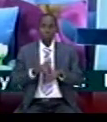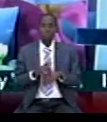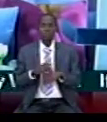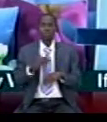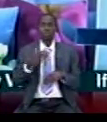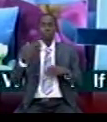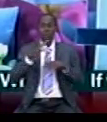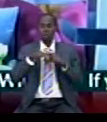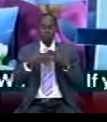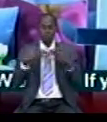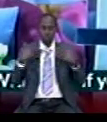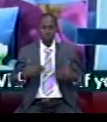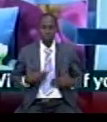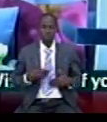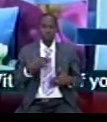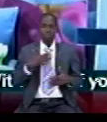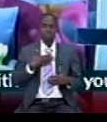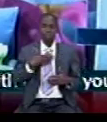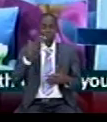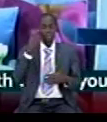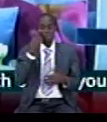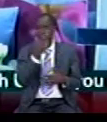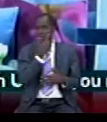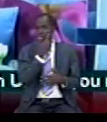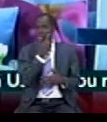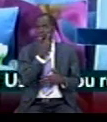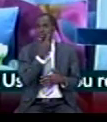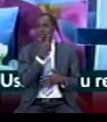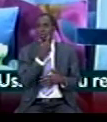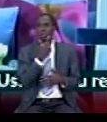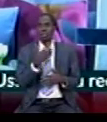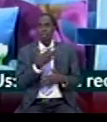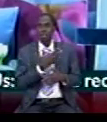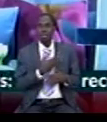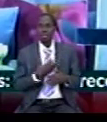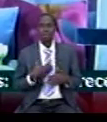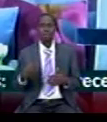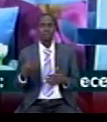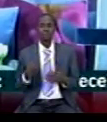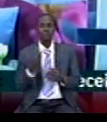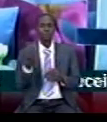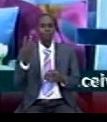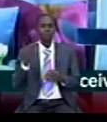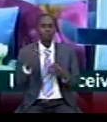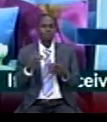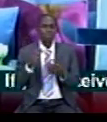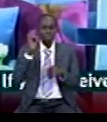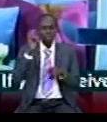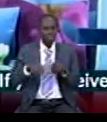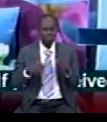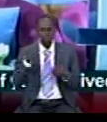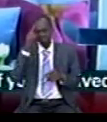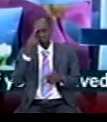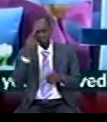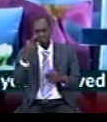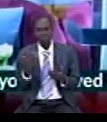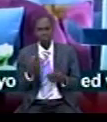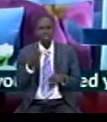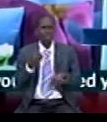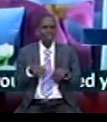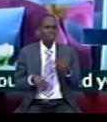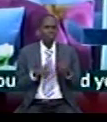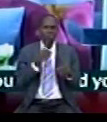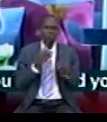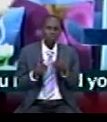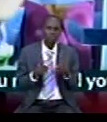I touched my chest, I touched my eyes, because I could not think any longer when I was suffering from that. I cannot think, I cannot talk, I cannot,